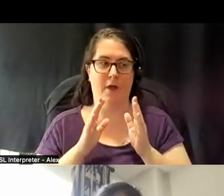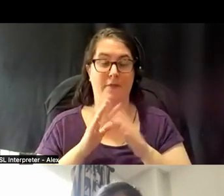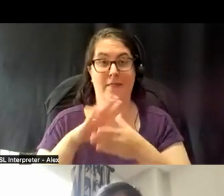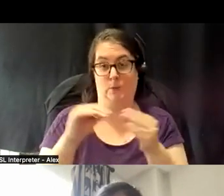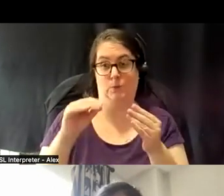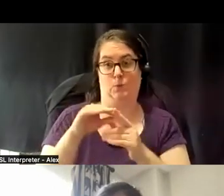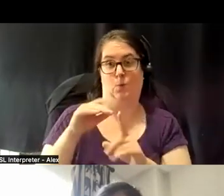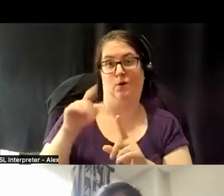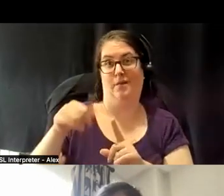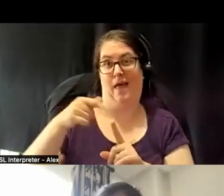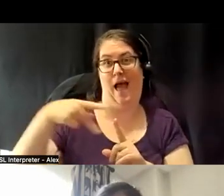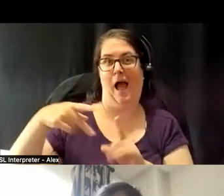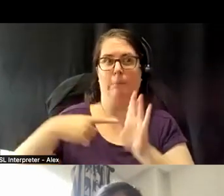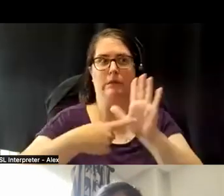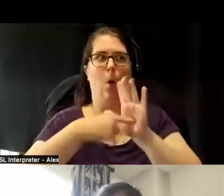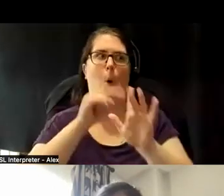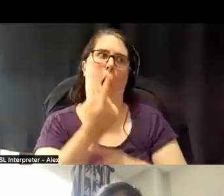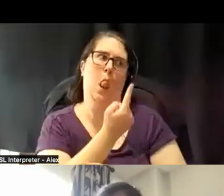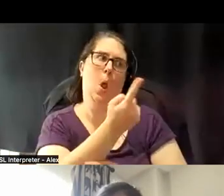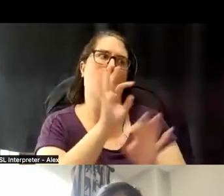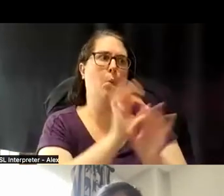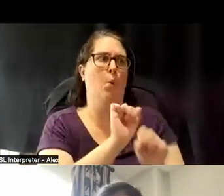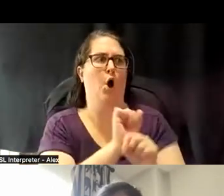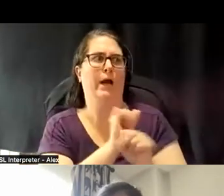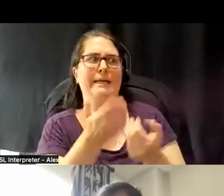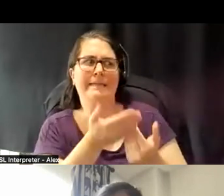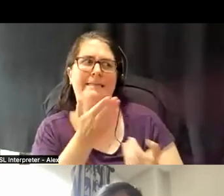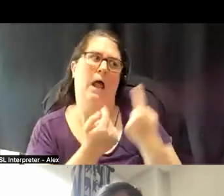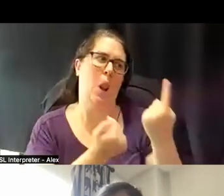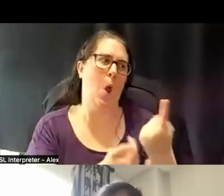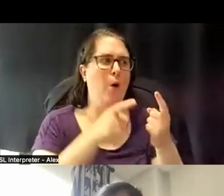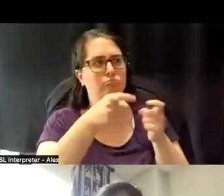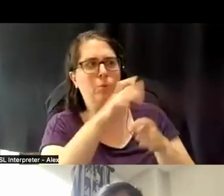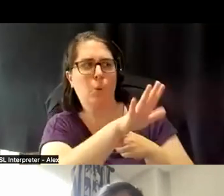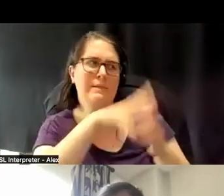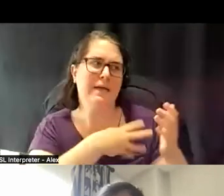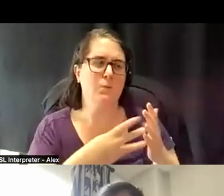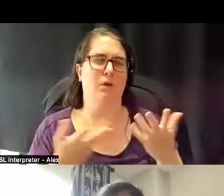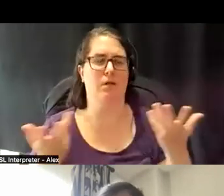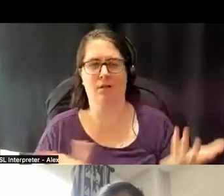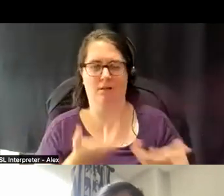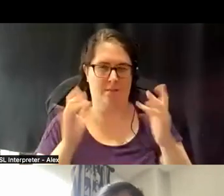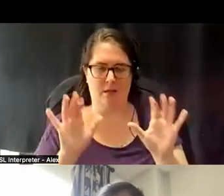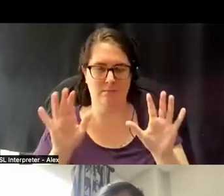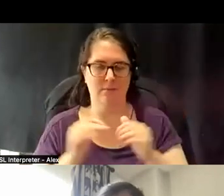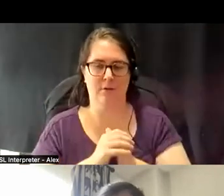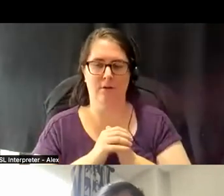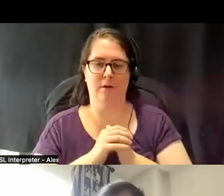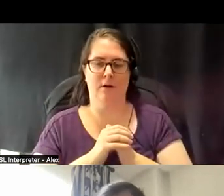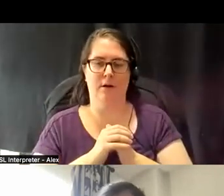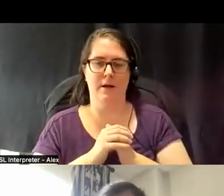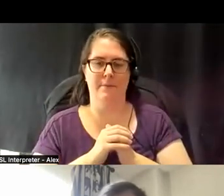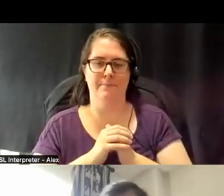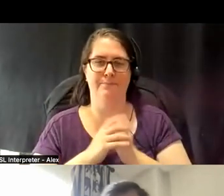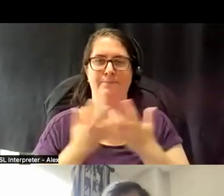sold, both to customers, to workers, to members of government, is that